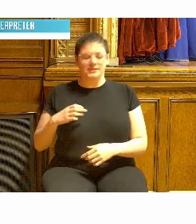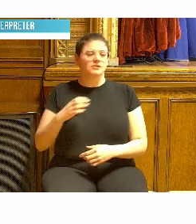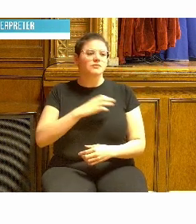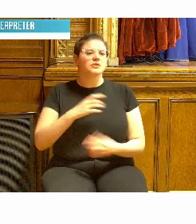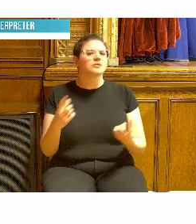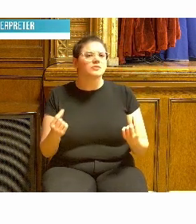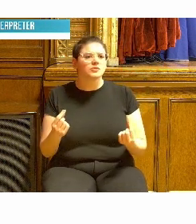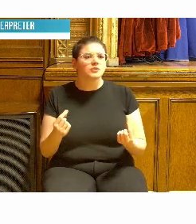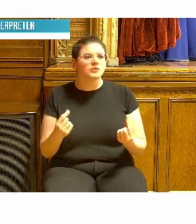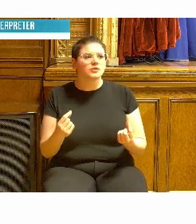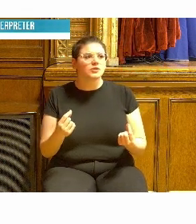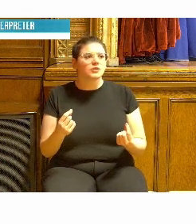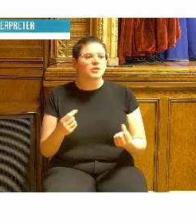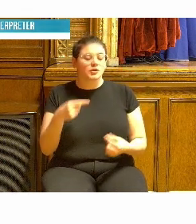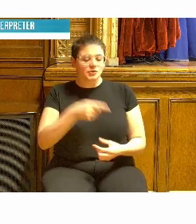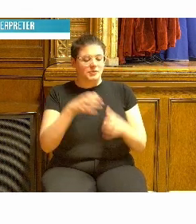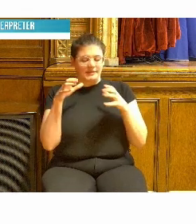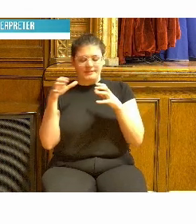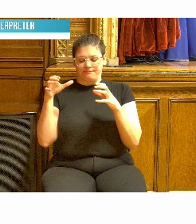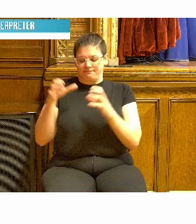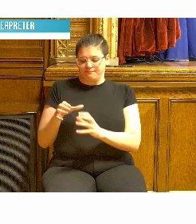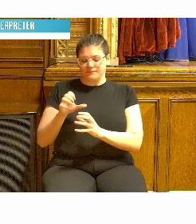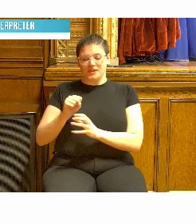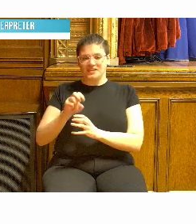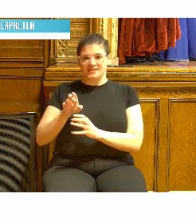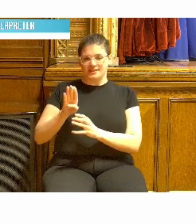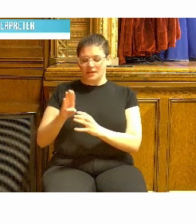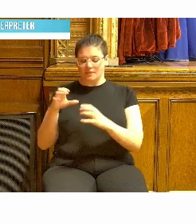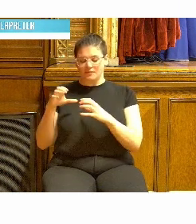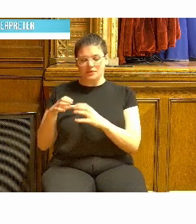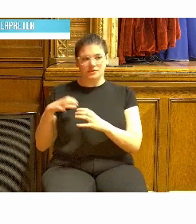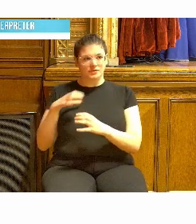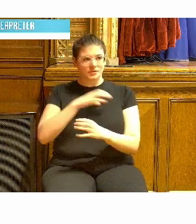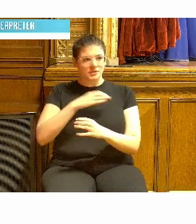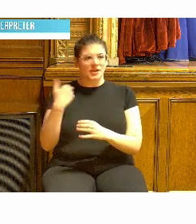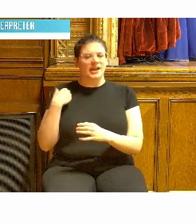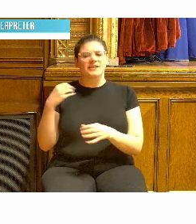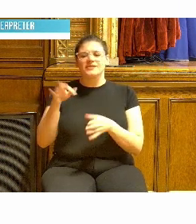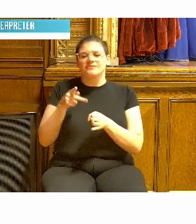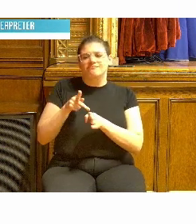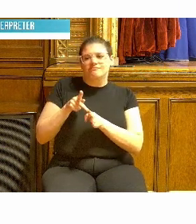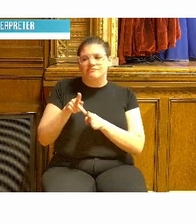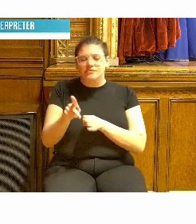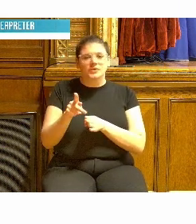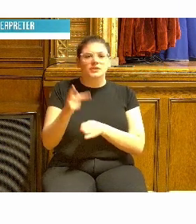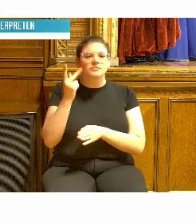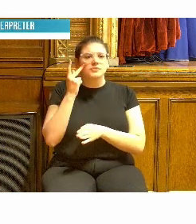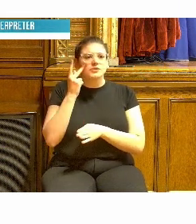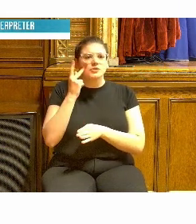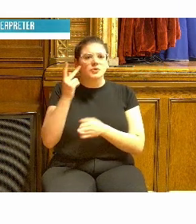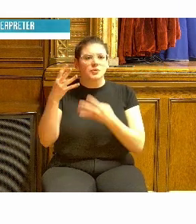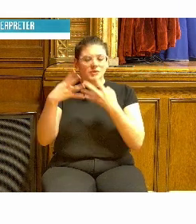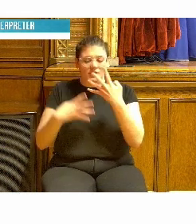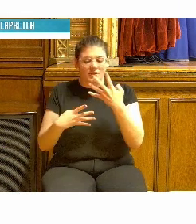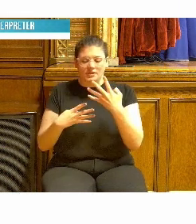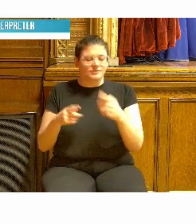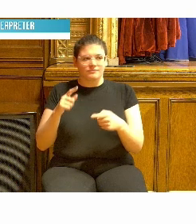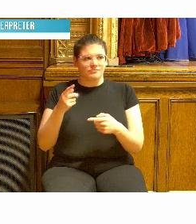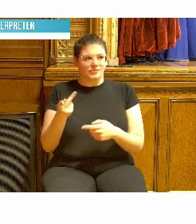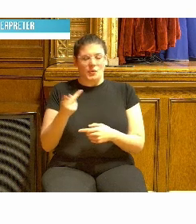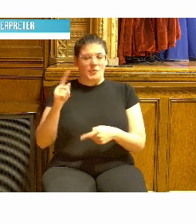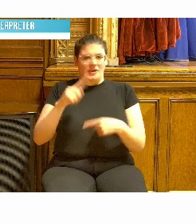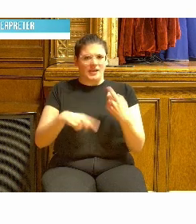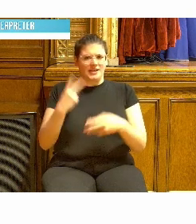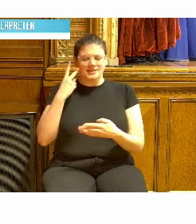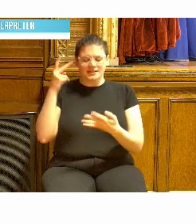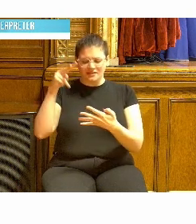is the subcommittee put together an expert witness list, or so-called expert witness list, that we have not been able to examine. If we cannot examine